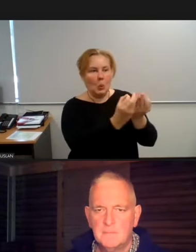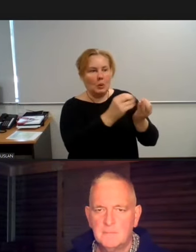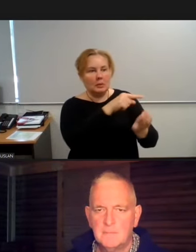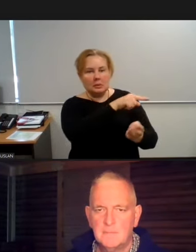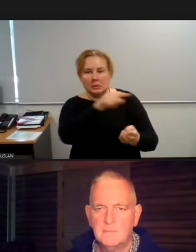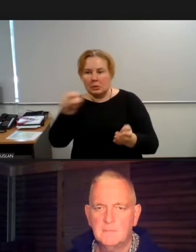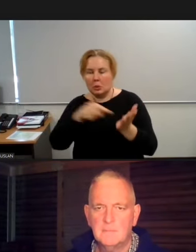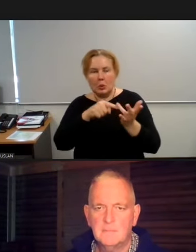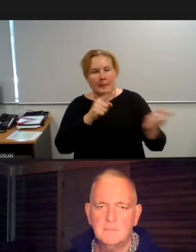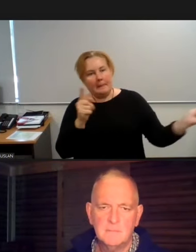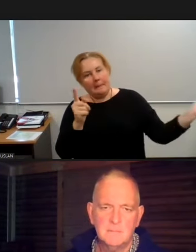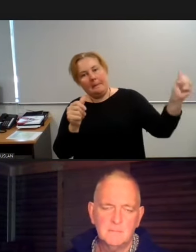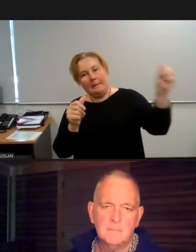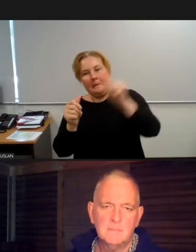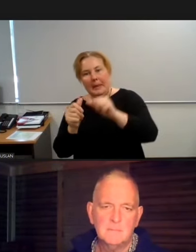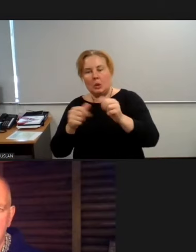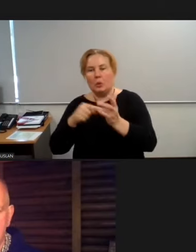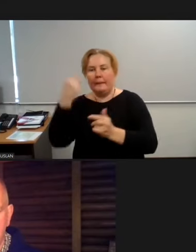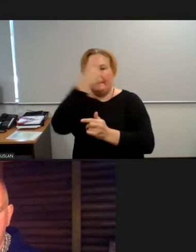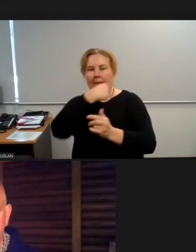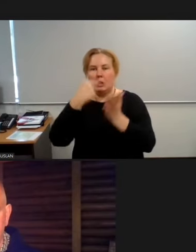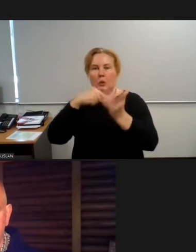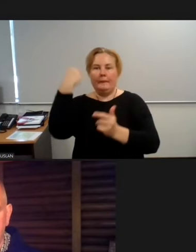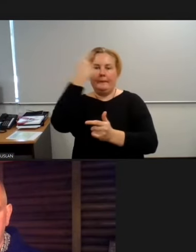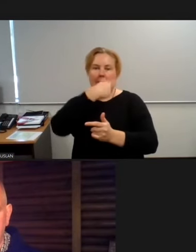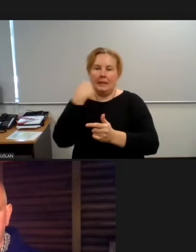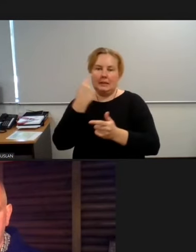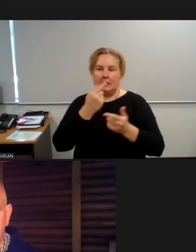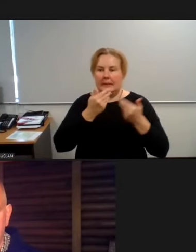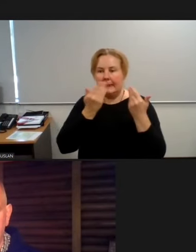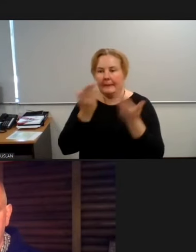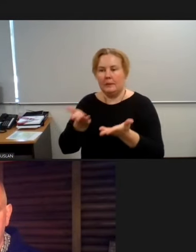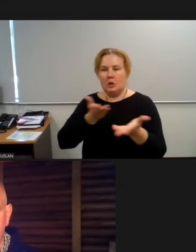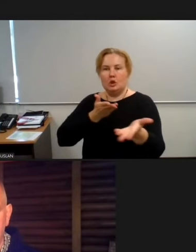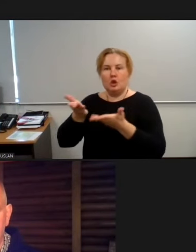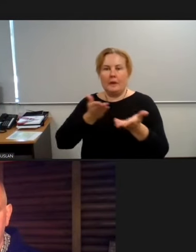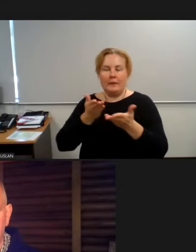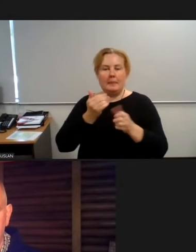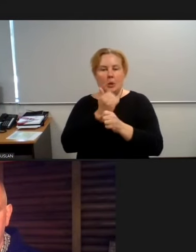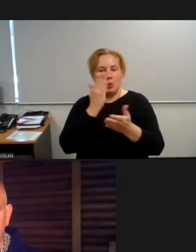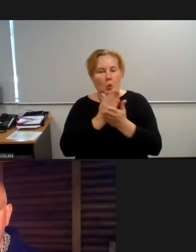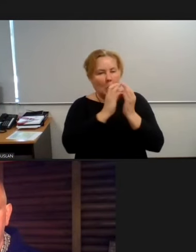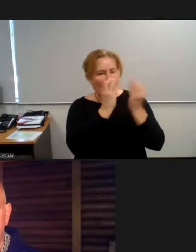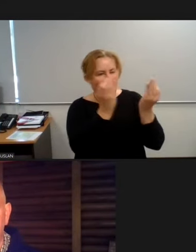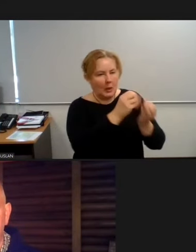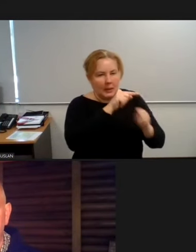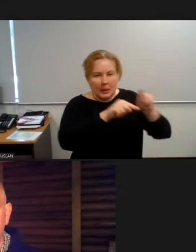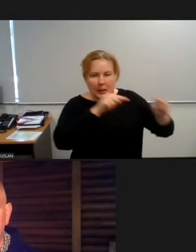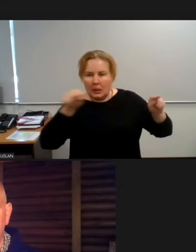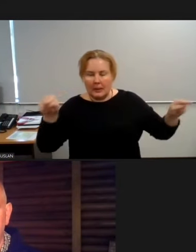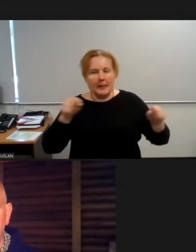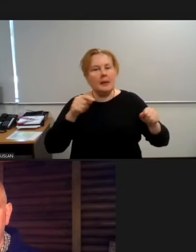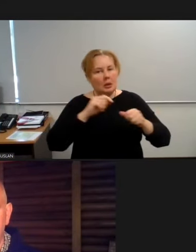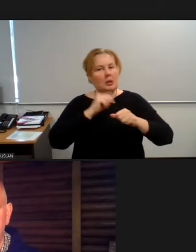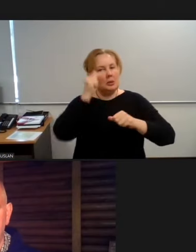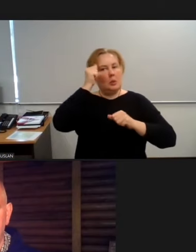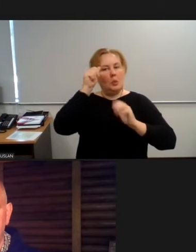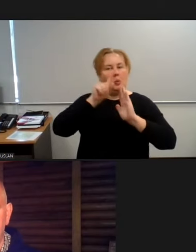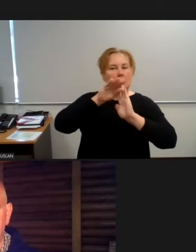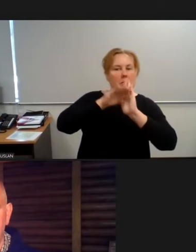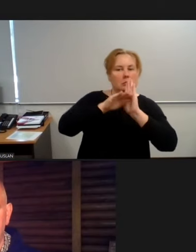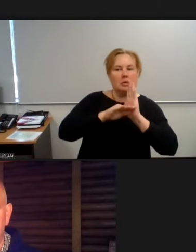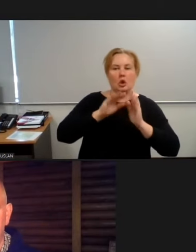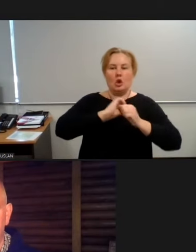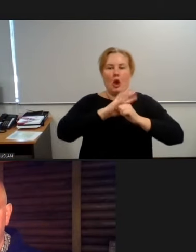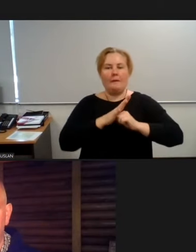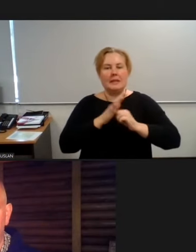and to make sure that organisations are COVID safe. John, I know you have a wealth of knowledge in this space. And I guess at the moment, I've sort of got one